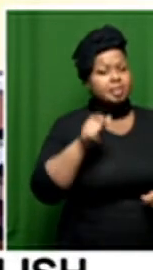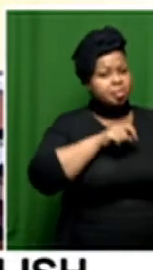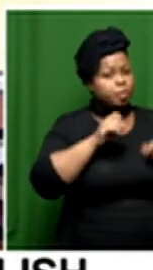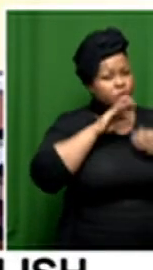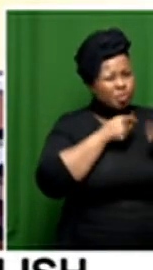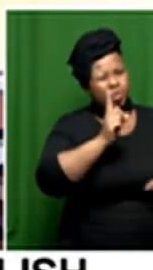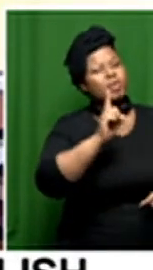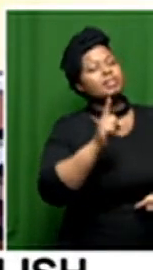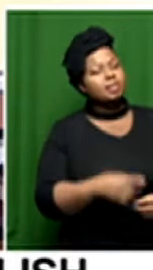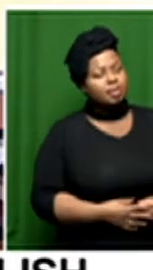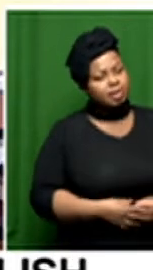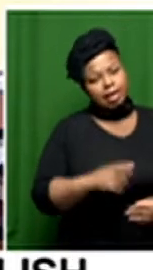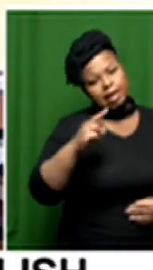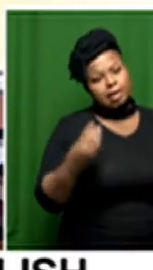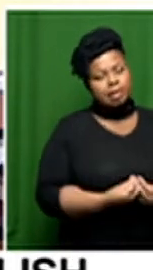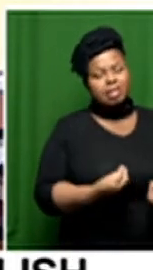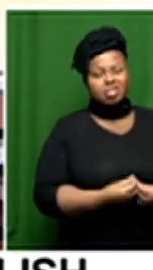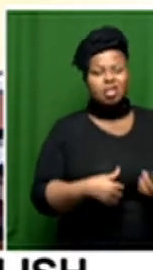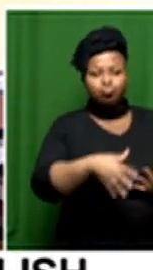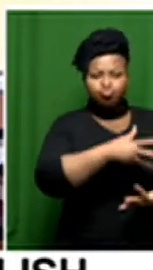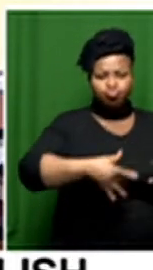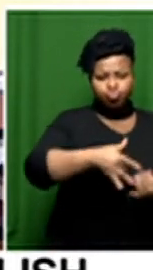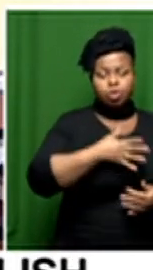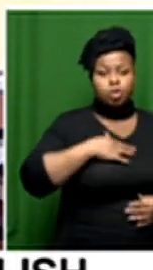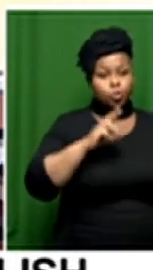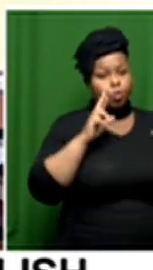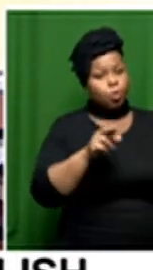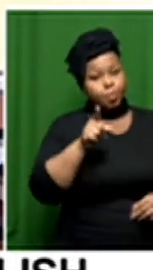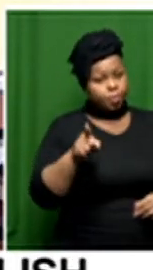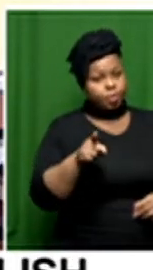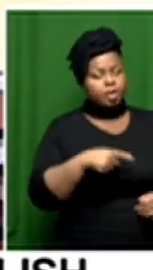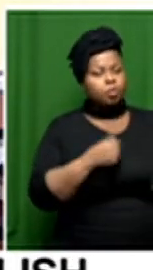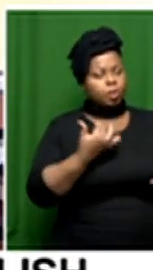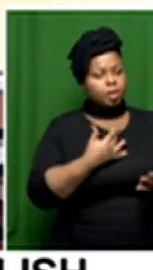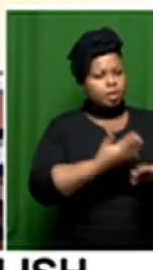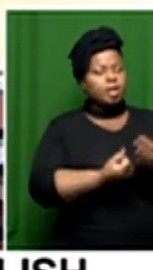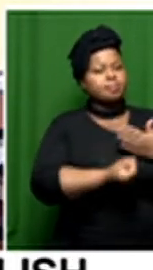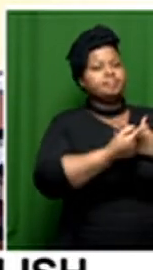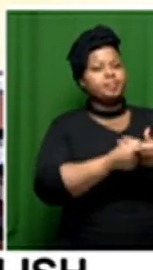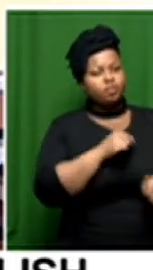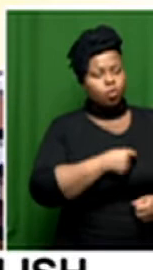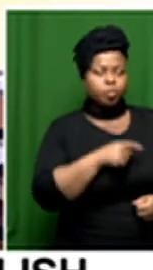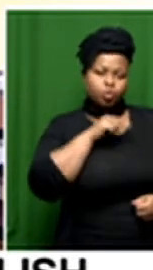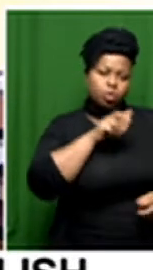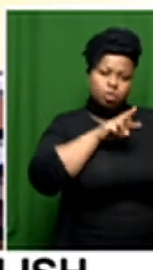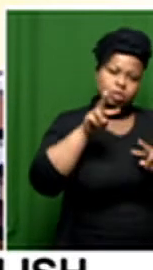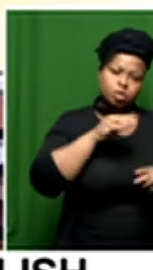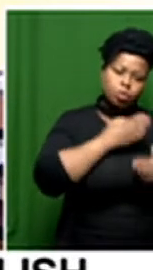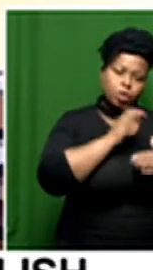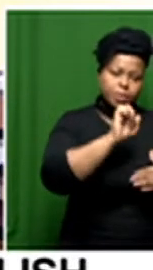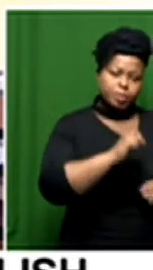to talk about? What are some of the conversations that you're hoping they will spark as a result of just viewing your